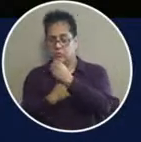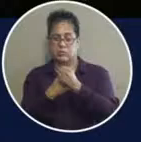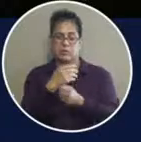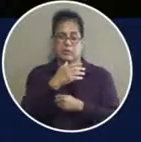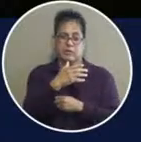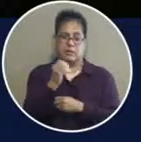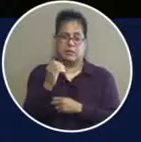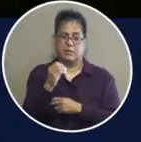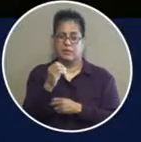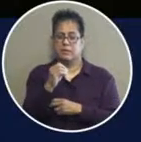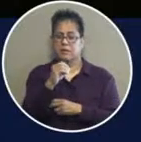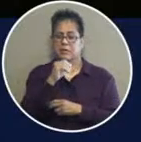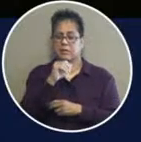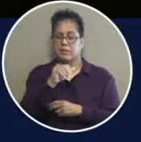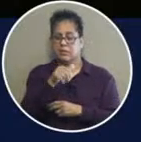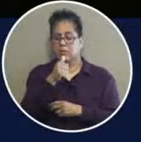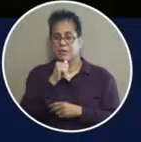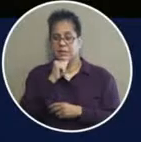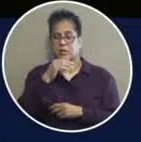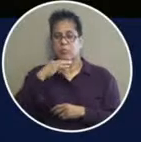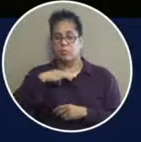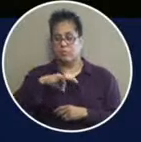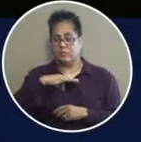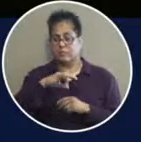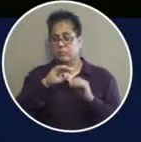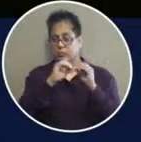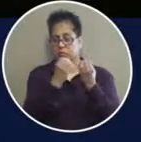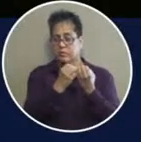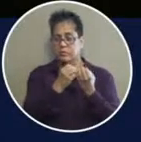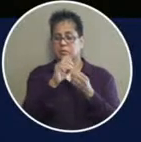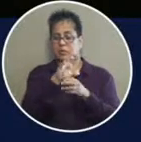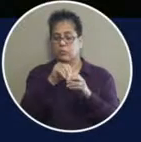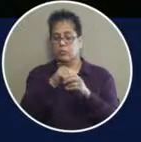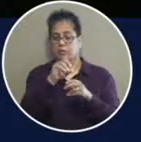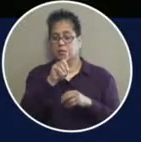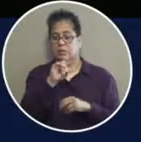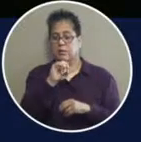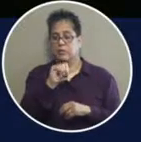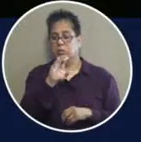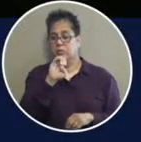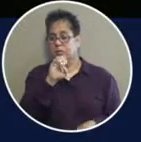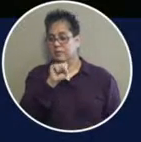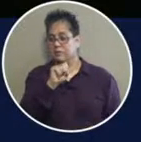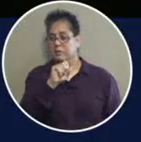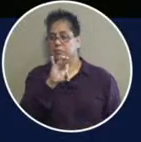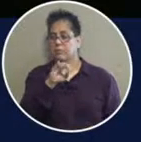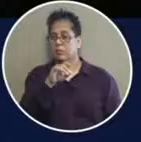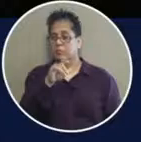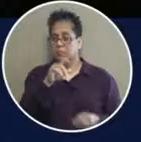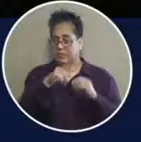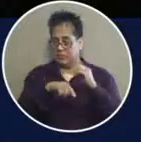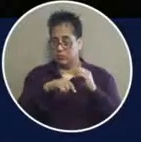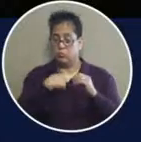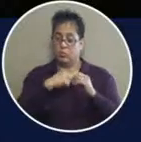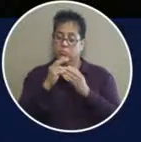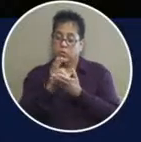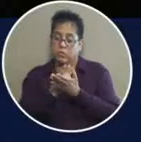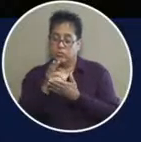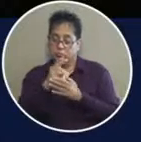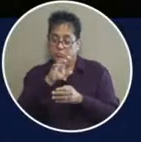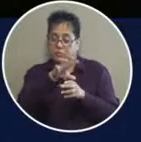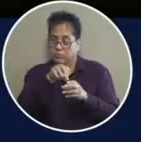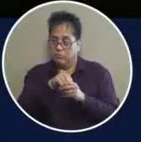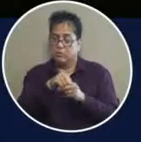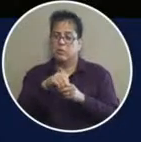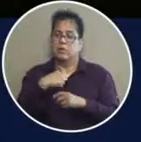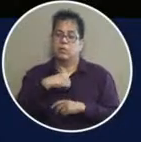with fellow nonprofits, also including the Diocese of El Paso. So I'm very honored to be a part of this,